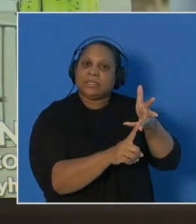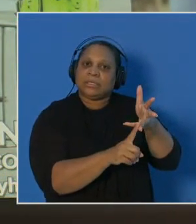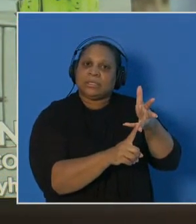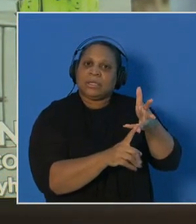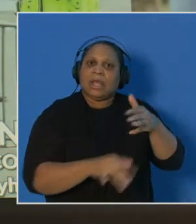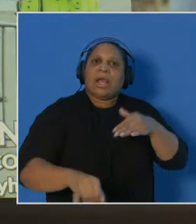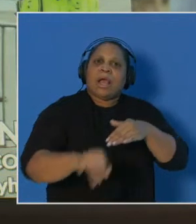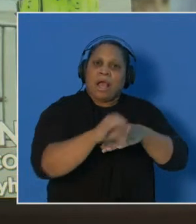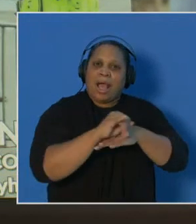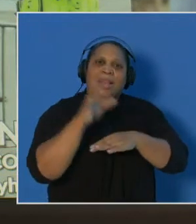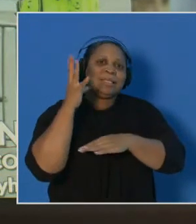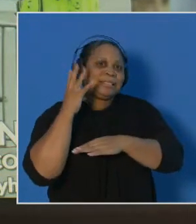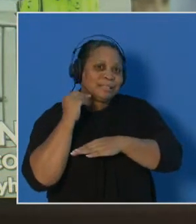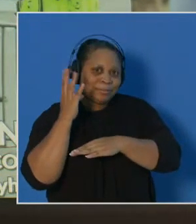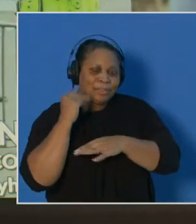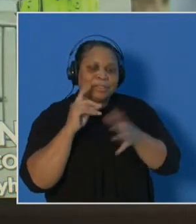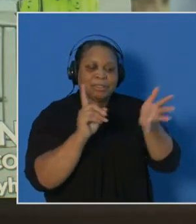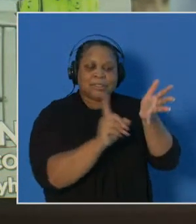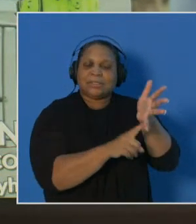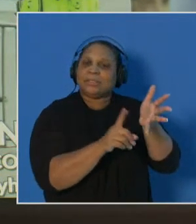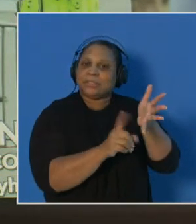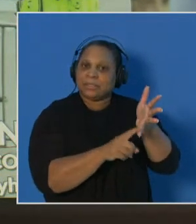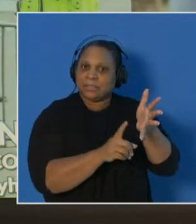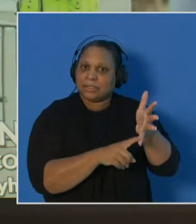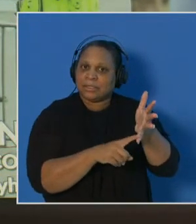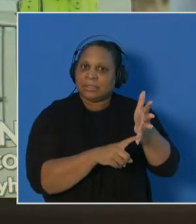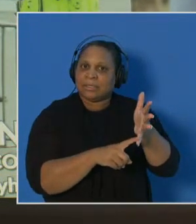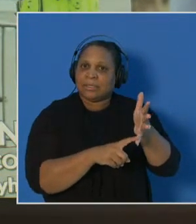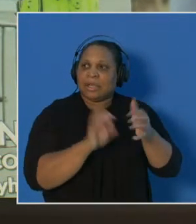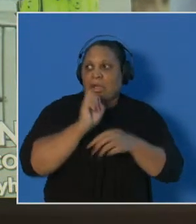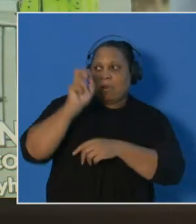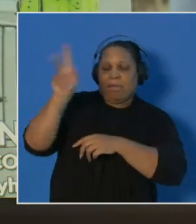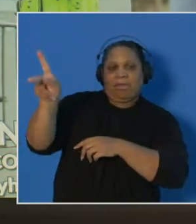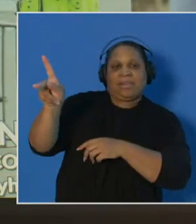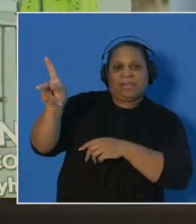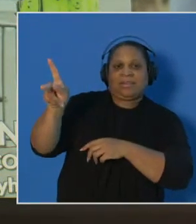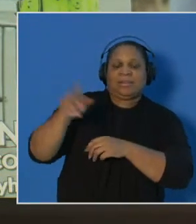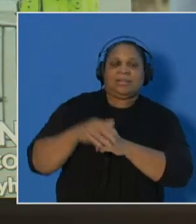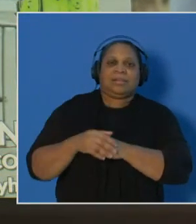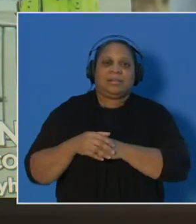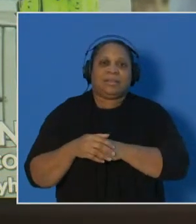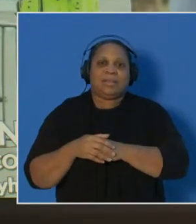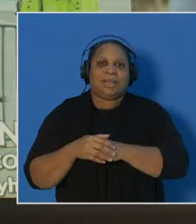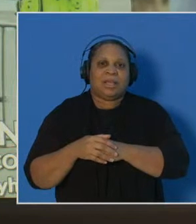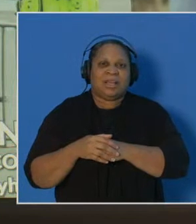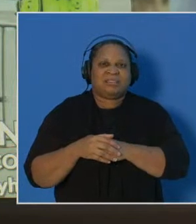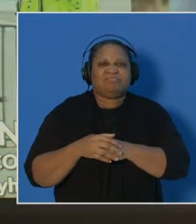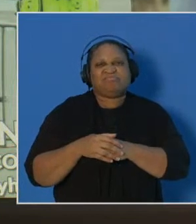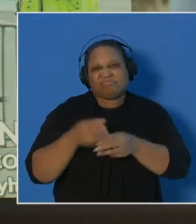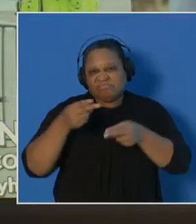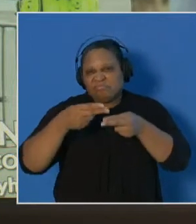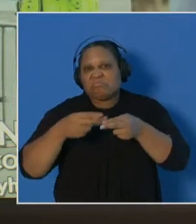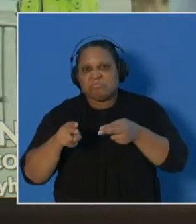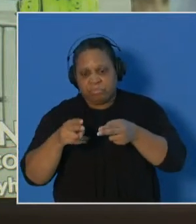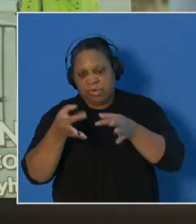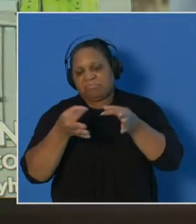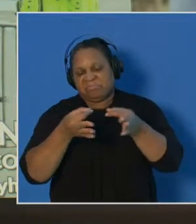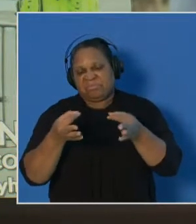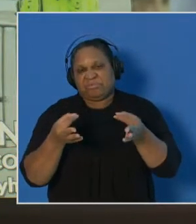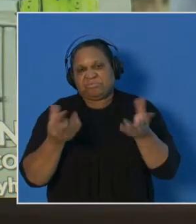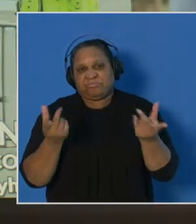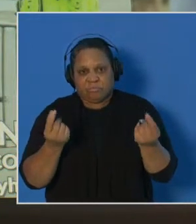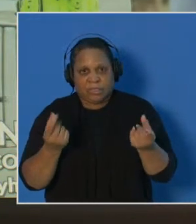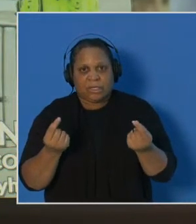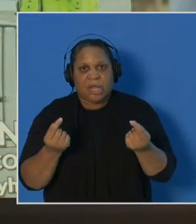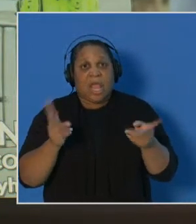on-island experience. And the final stage is the return home. I will give a brief overview of what we are working on and